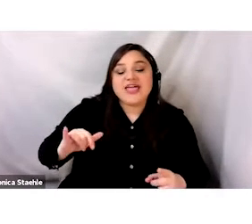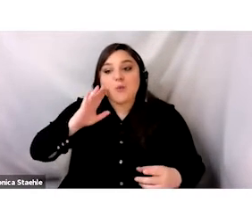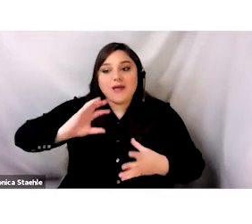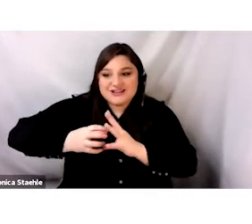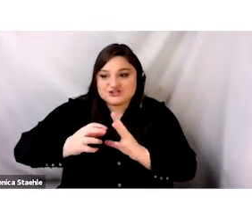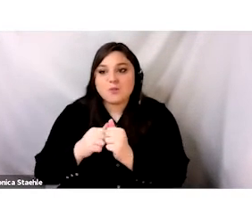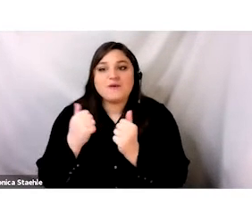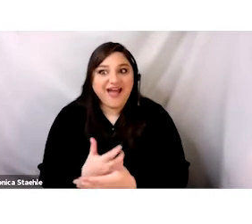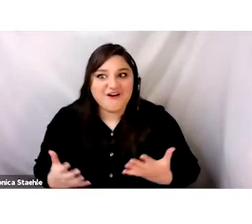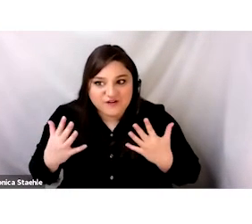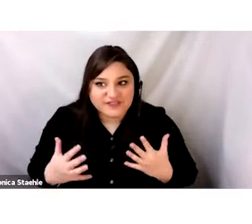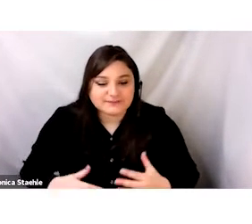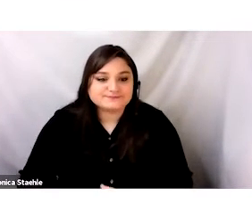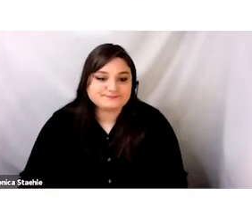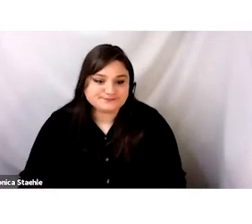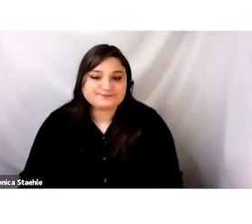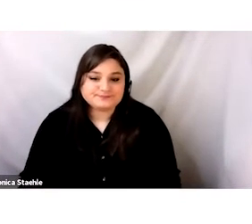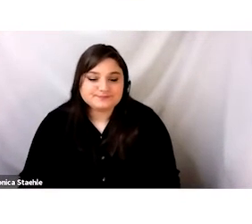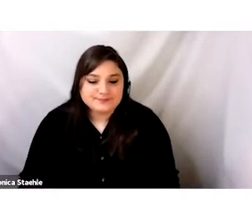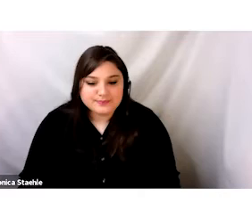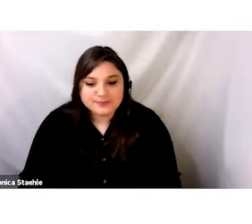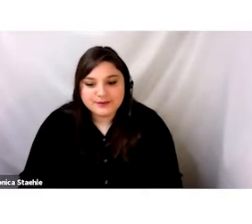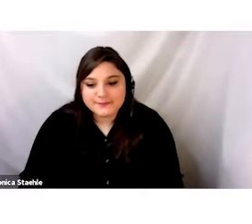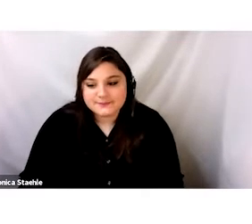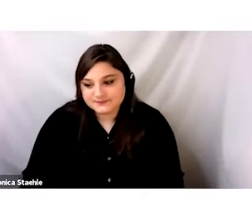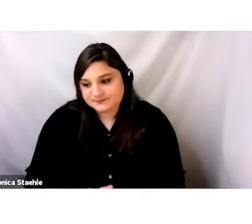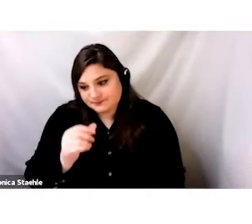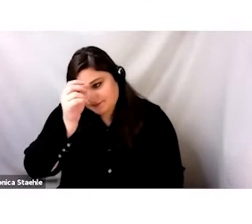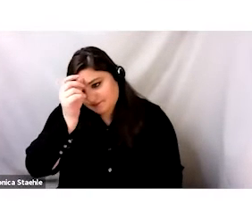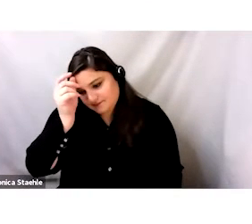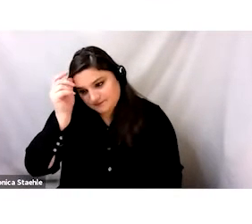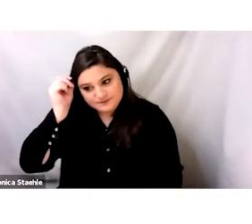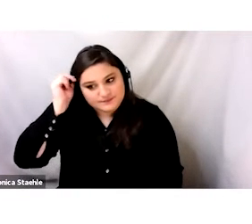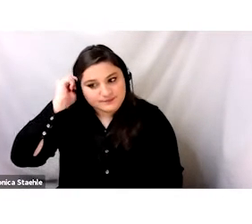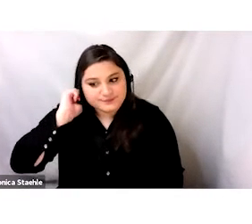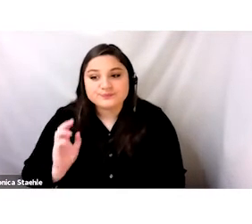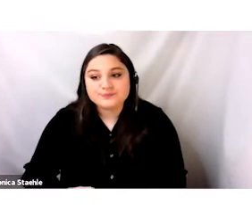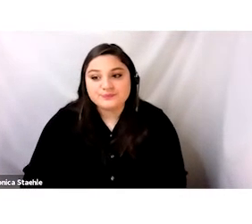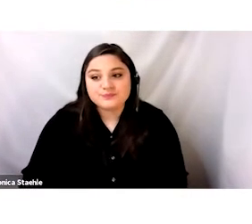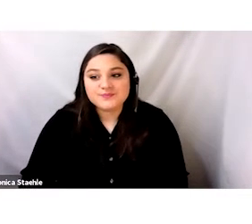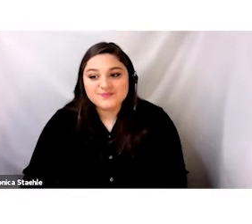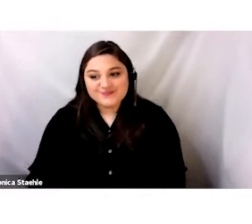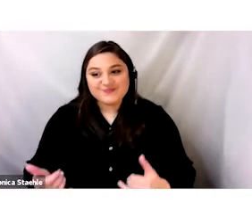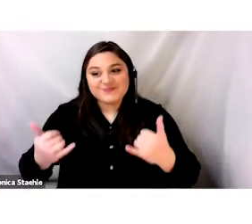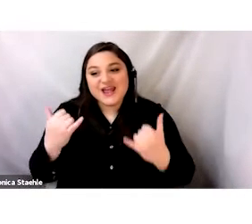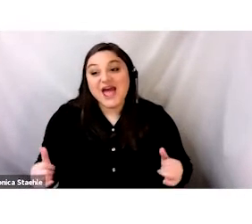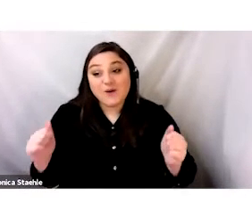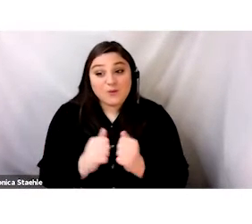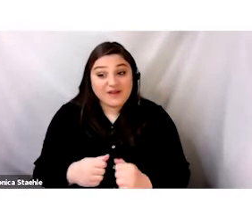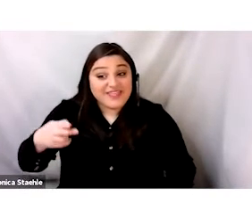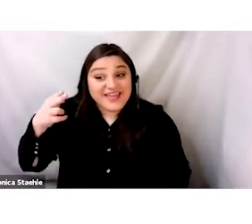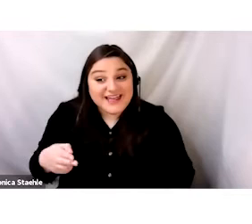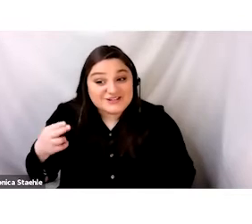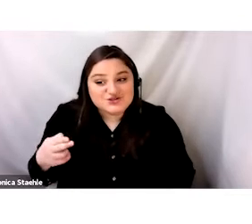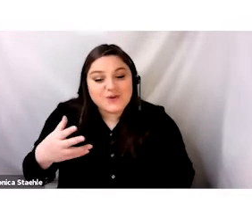So first I'll go through history and healing. We need to understand that there is a history around any topic, around